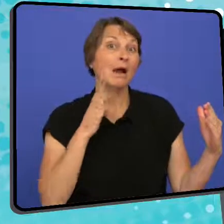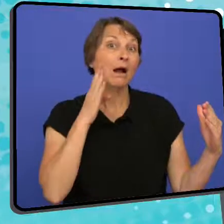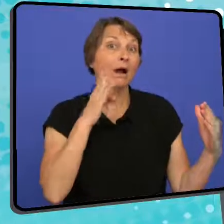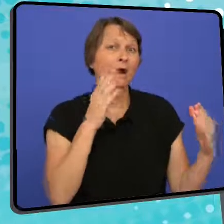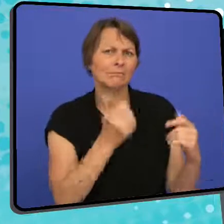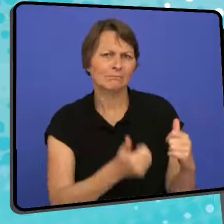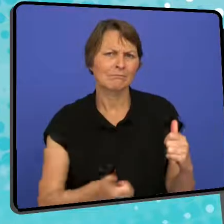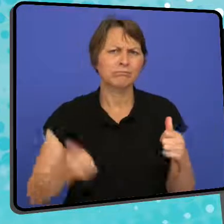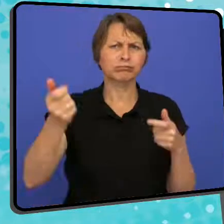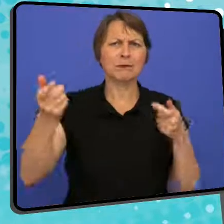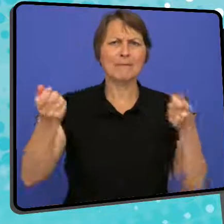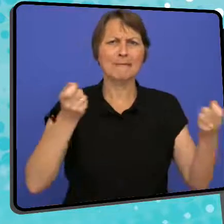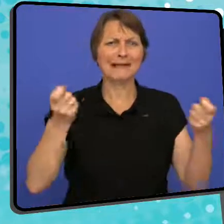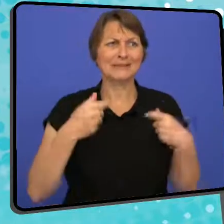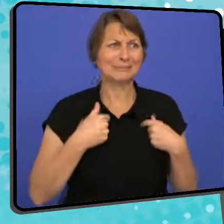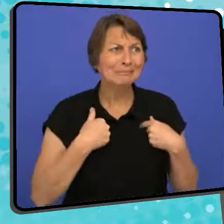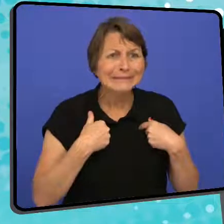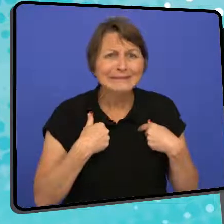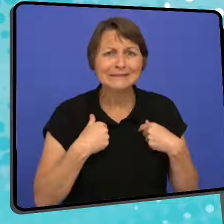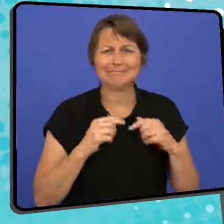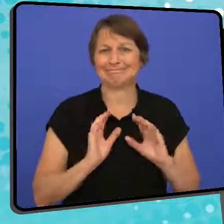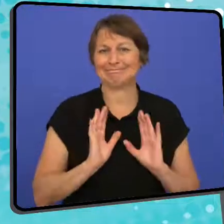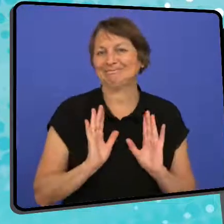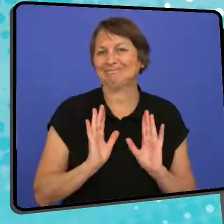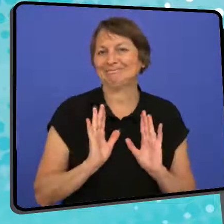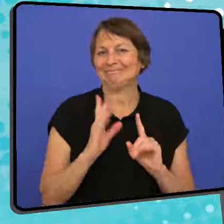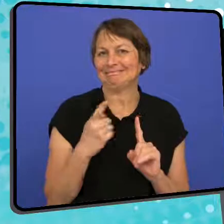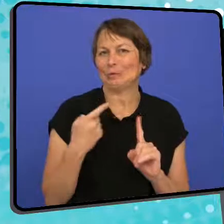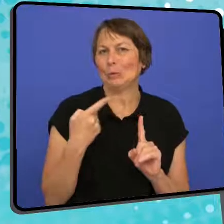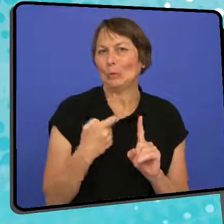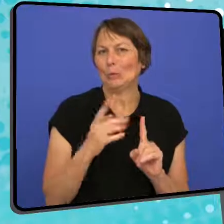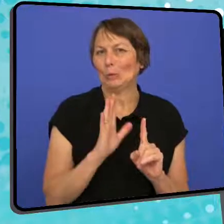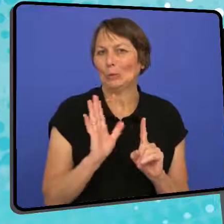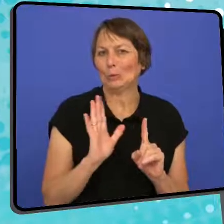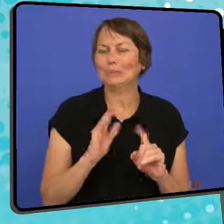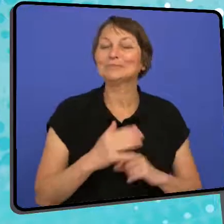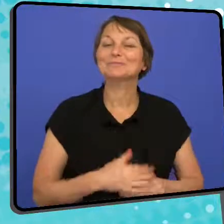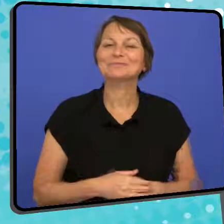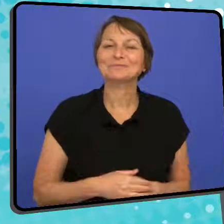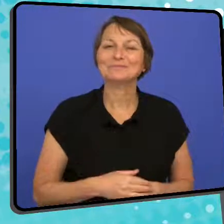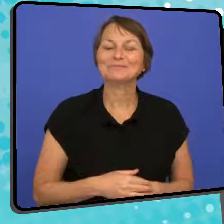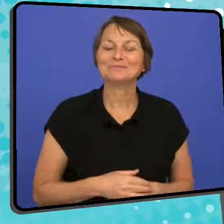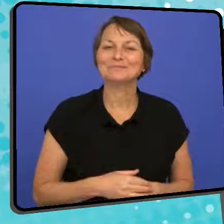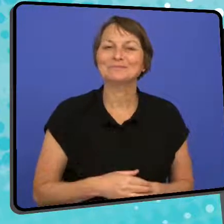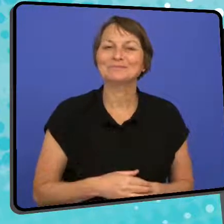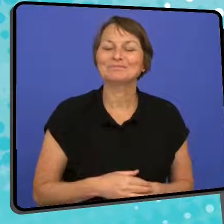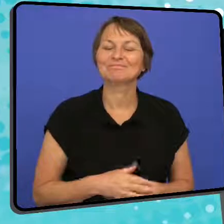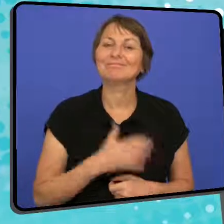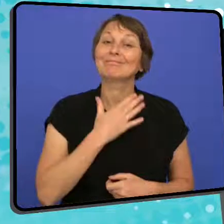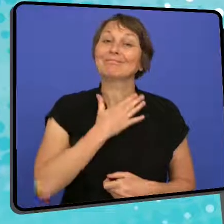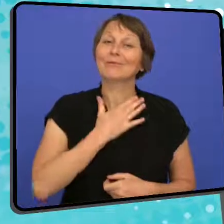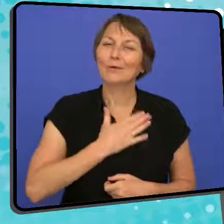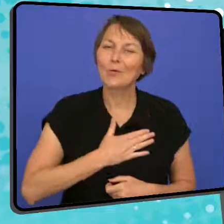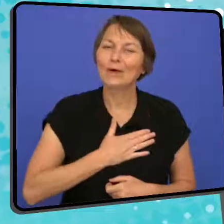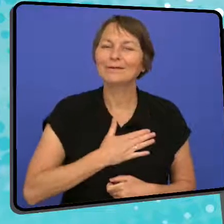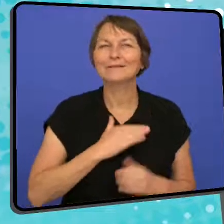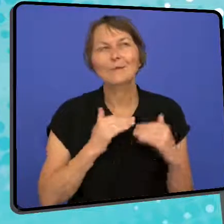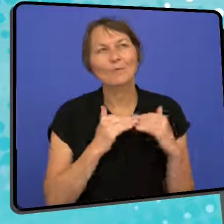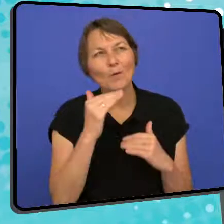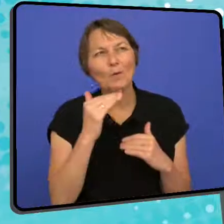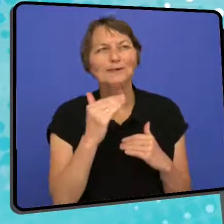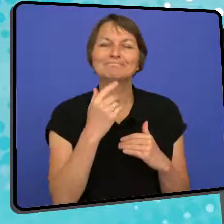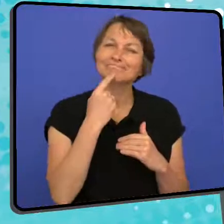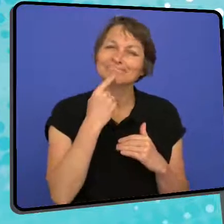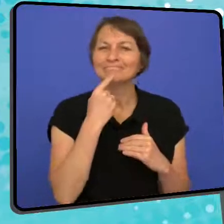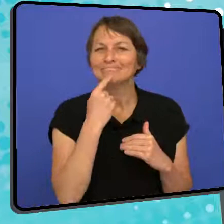or something, and that was not really my goal. And in addition, I really wanted to see the side of making a product out